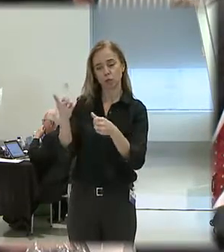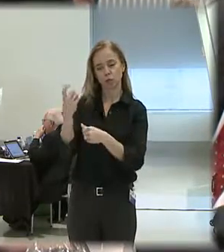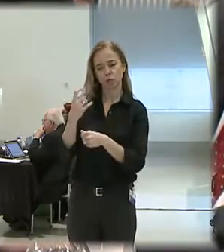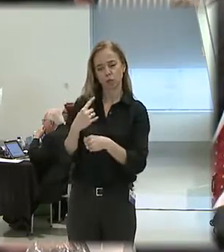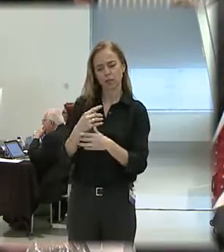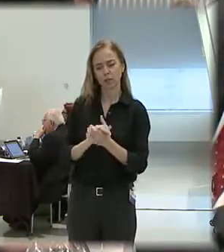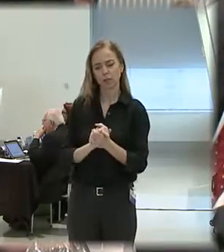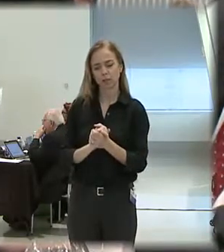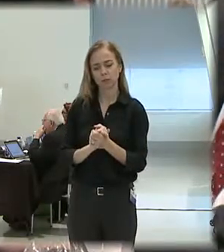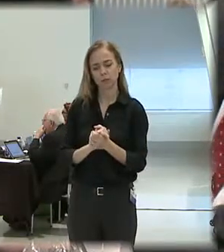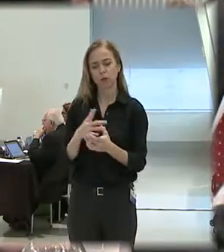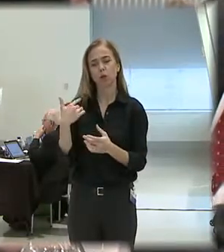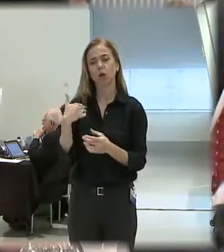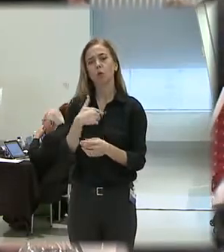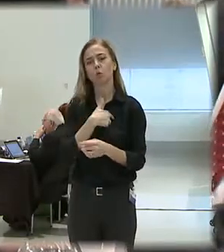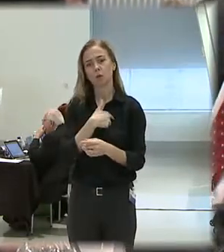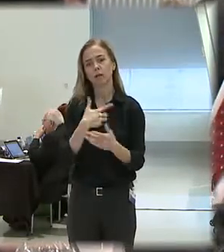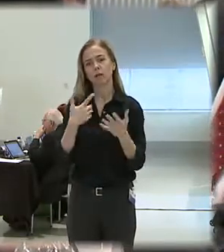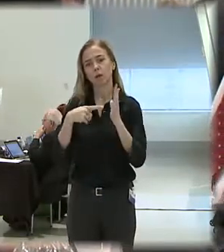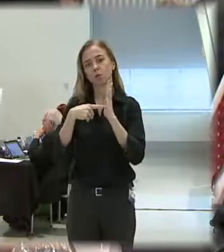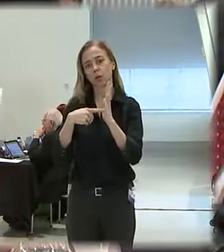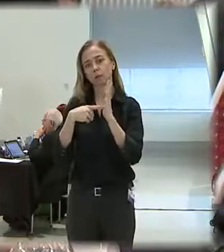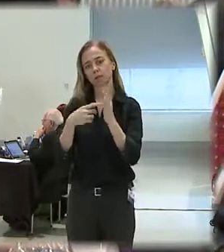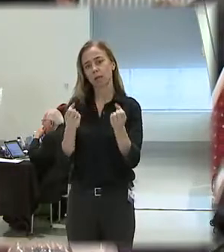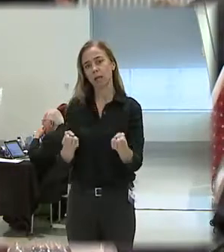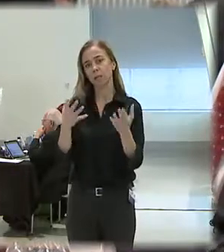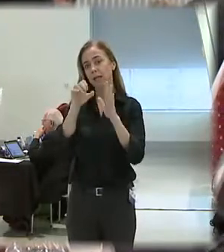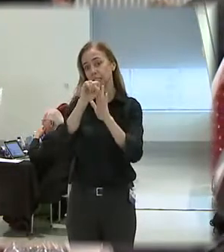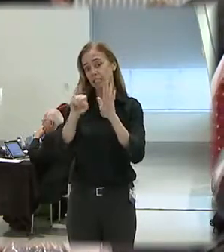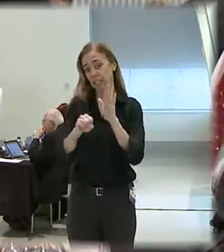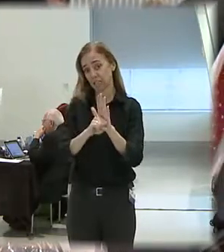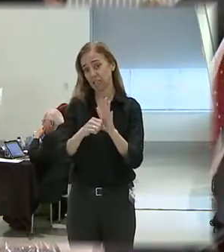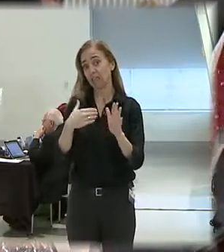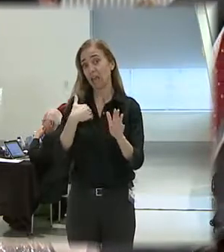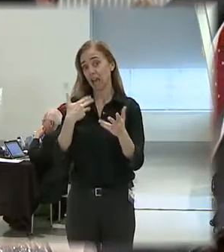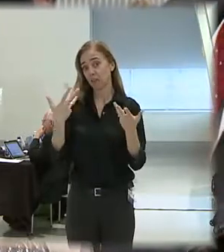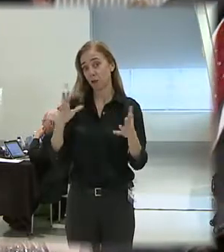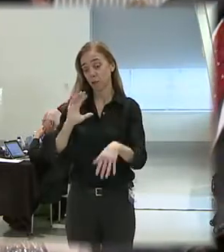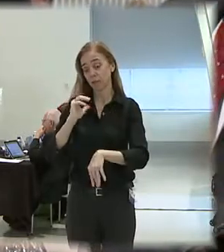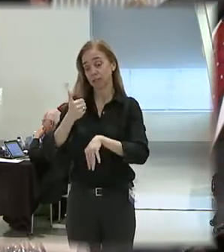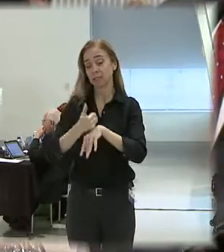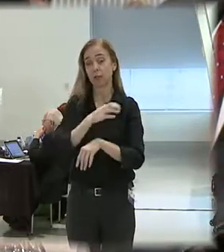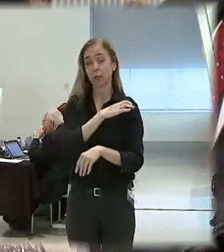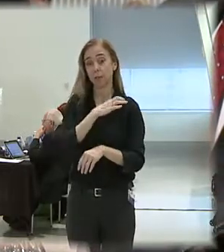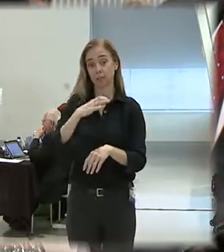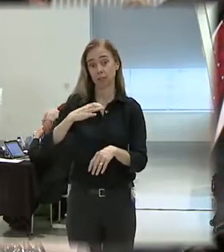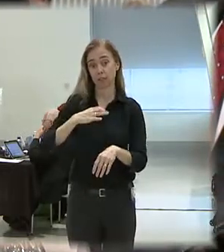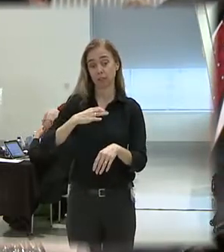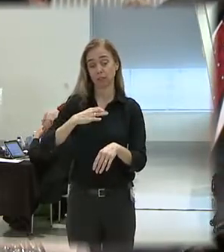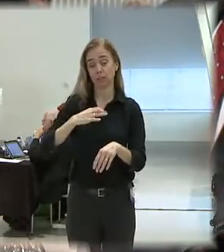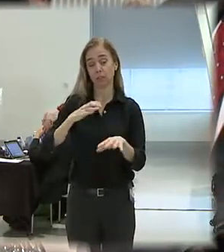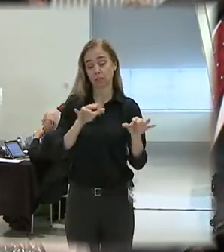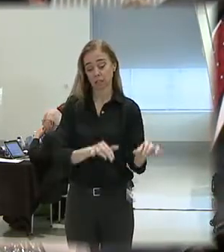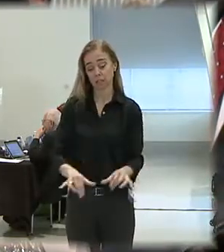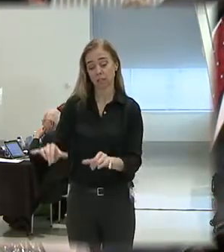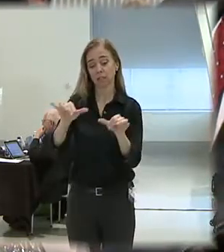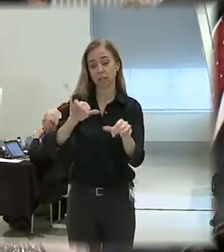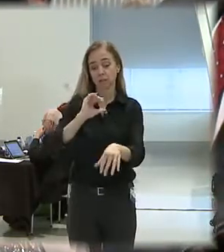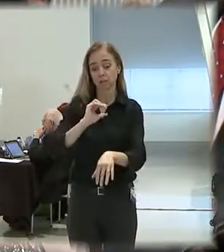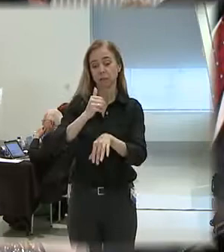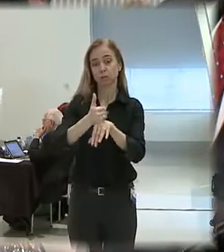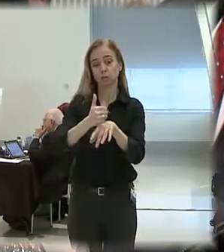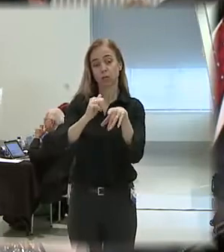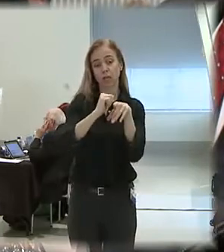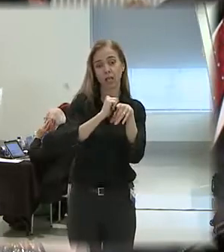question, we already represent many states that have in place commissions that set up the standards and training